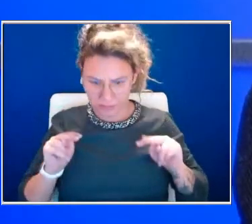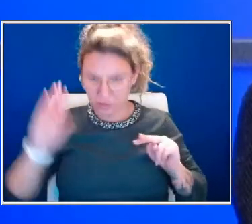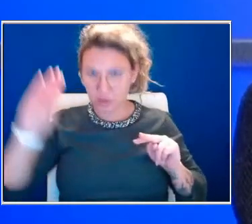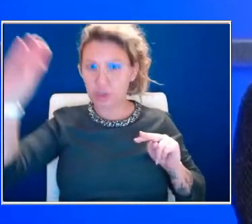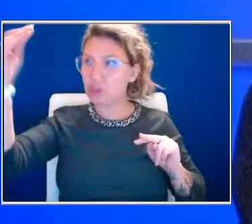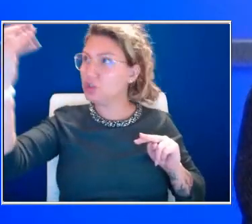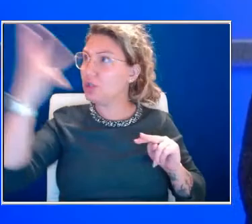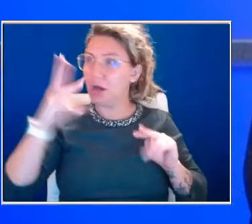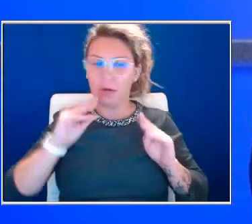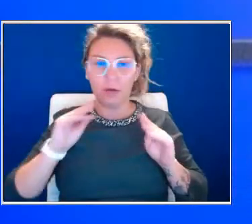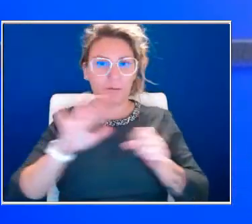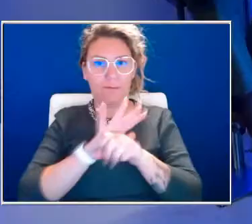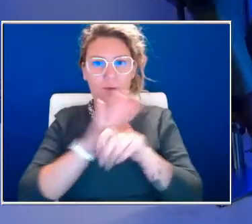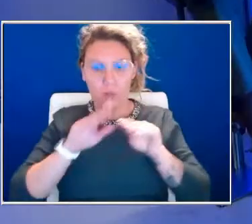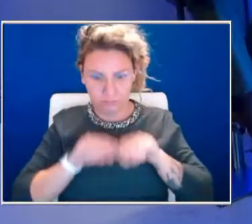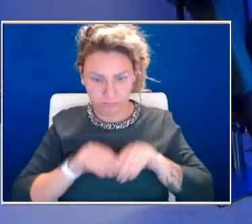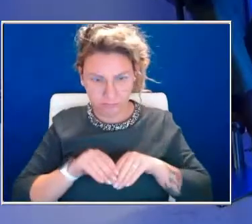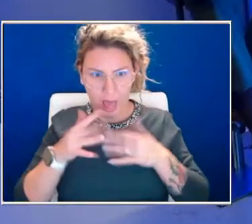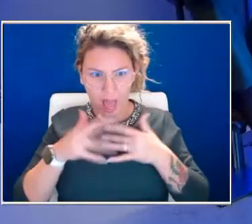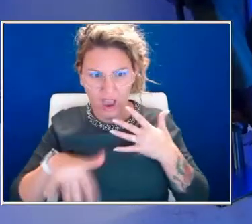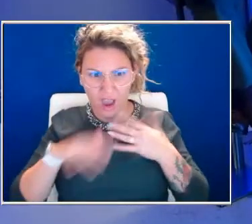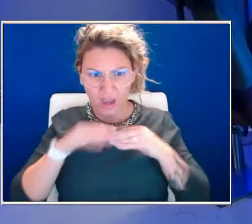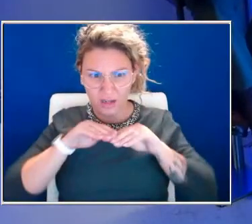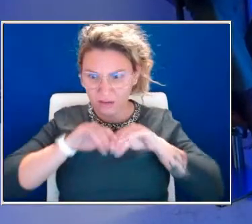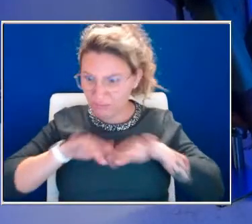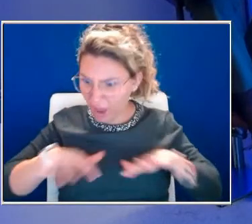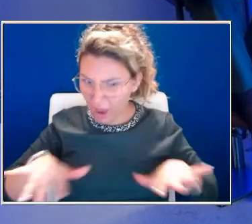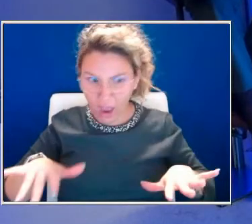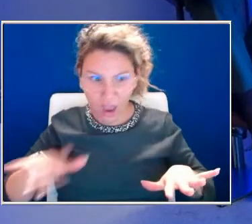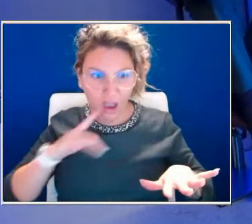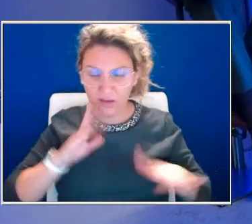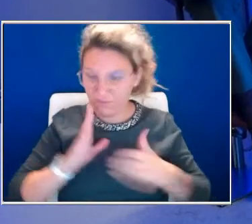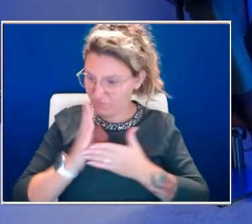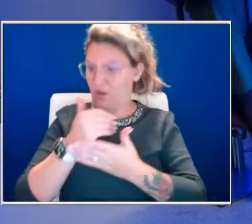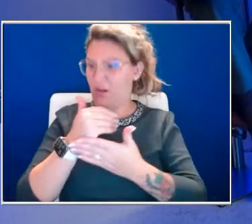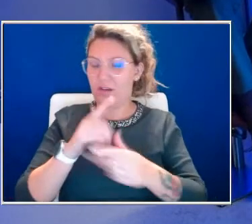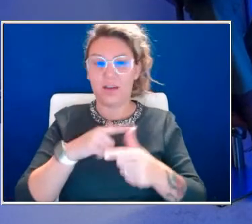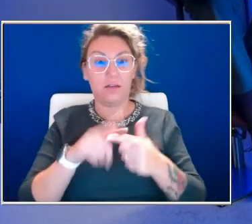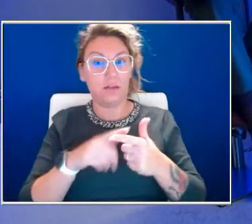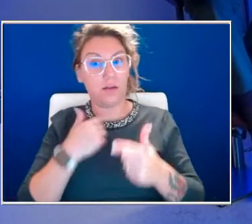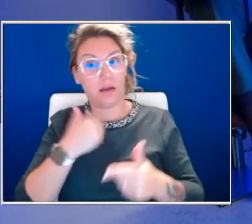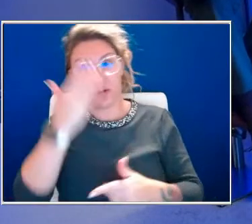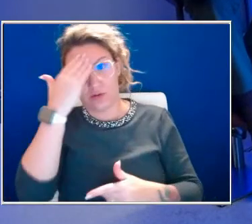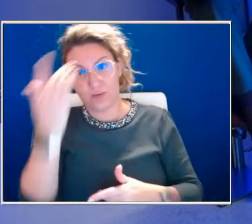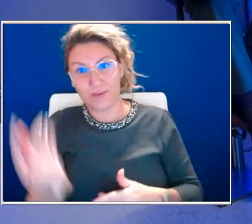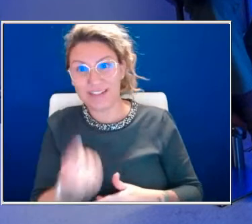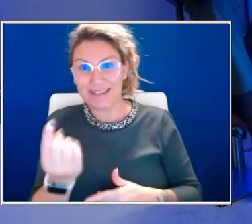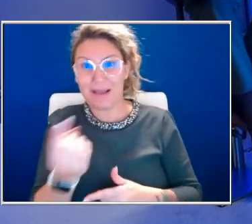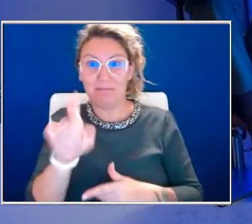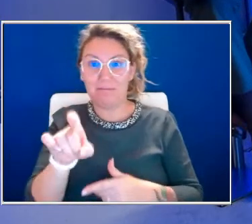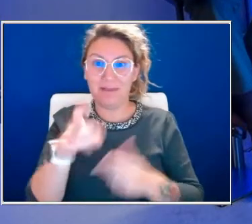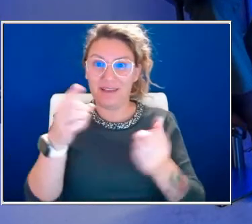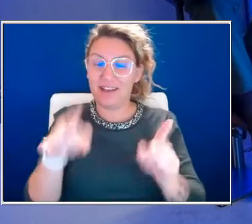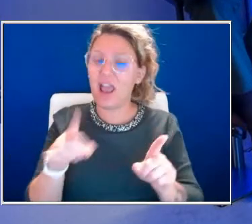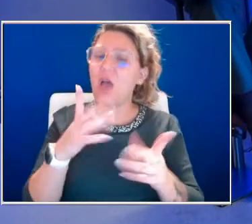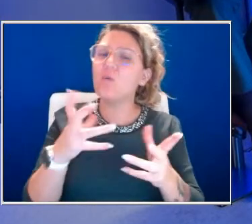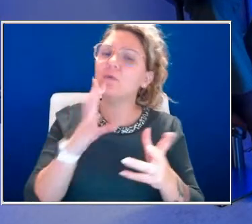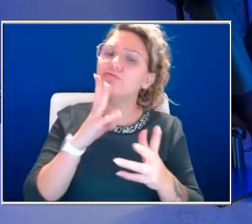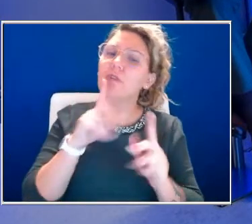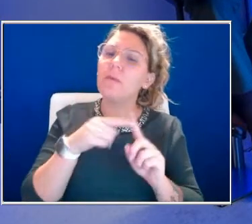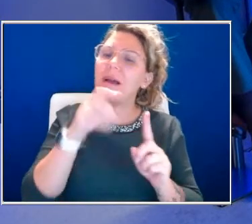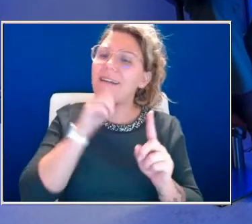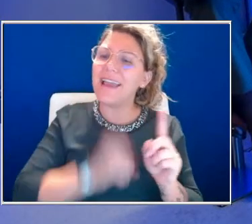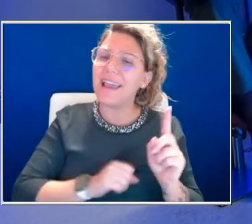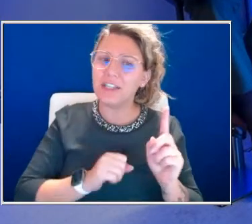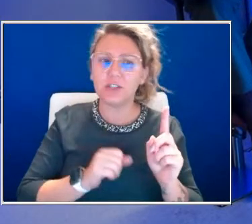it did freak me out. That would have freaked anybody out. Then I knew something had to happen. And well, I want to talk about age, because you said you're